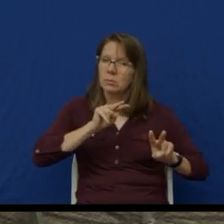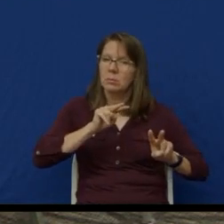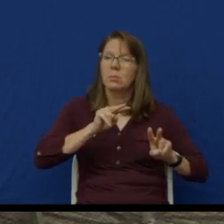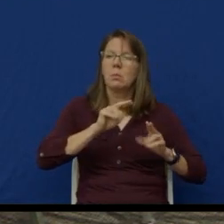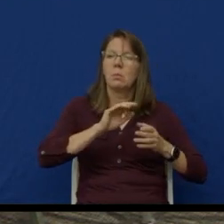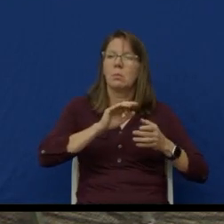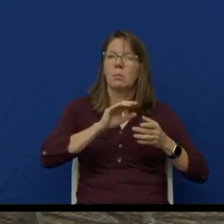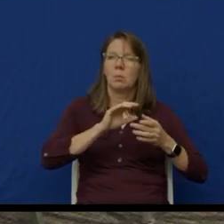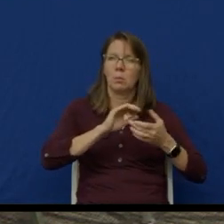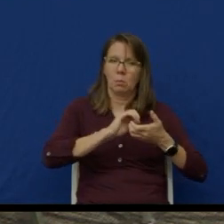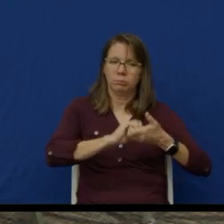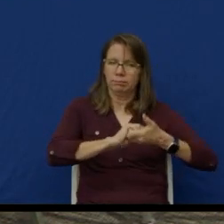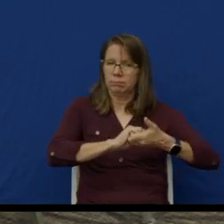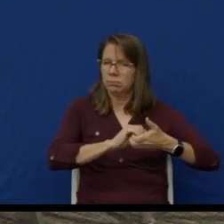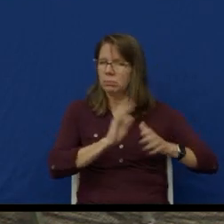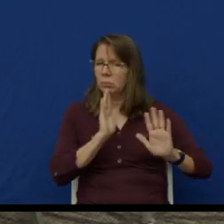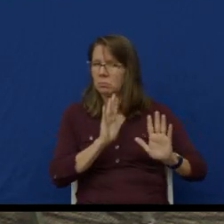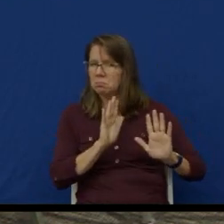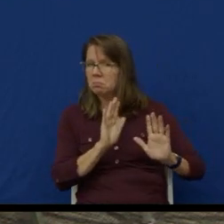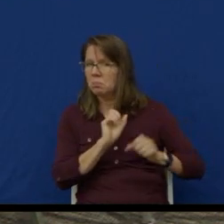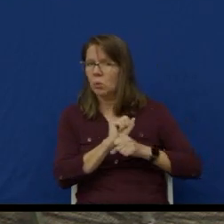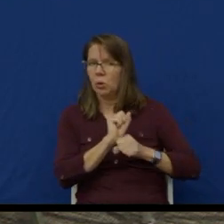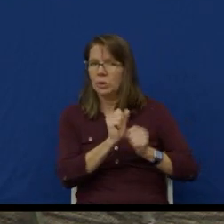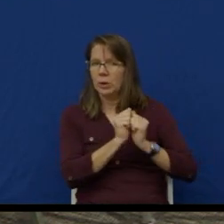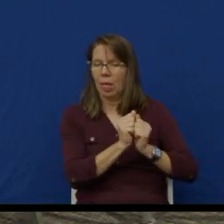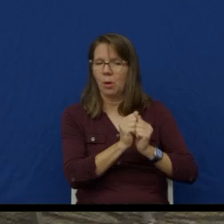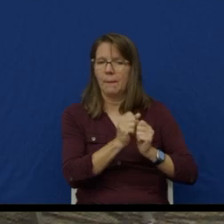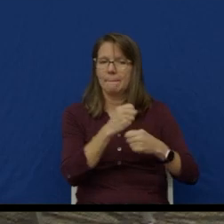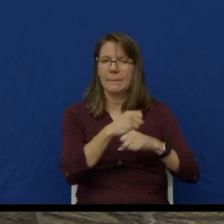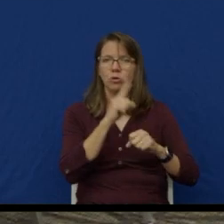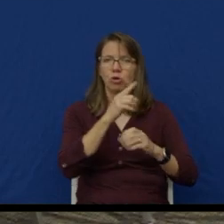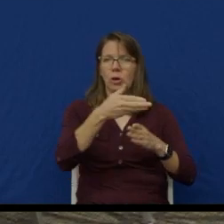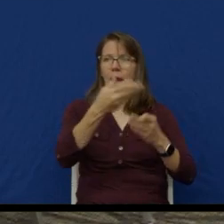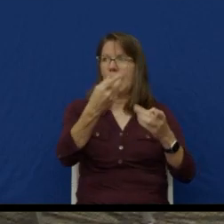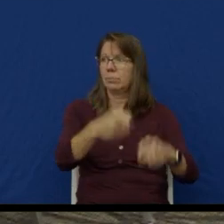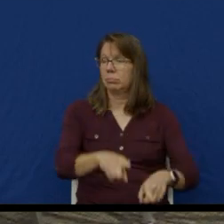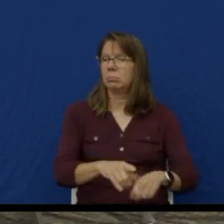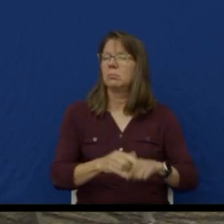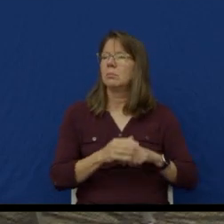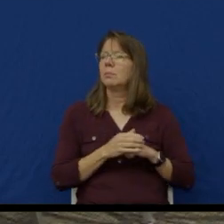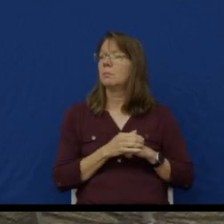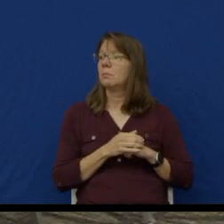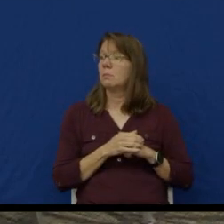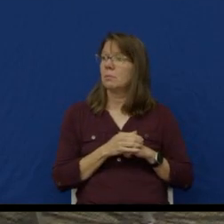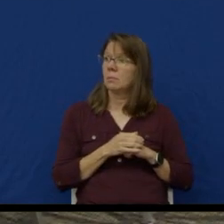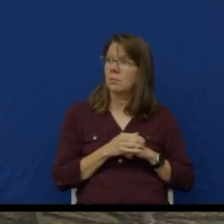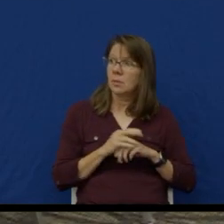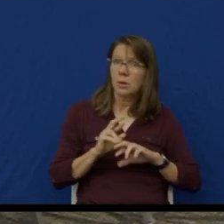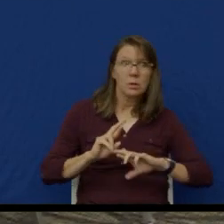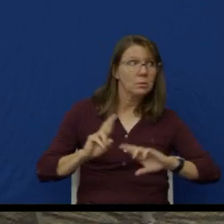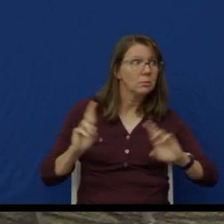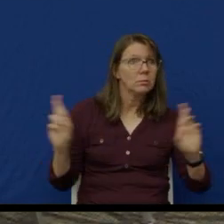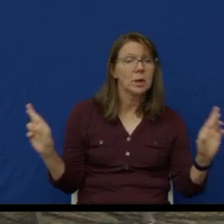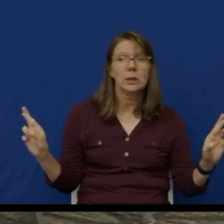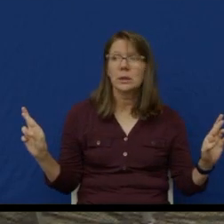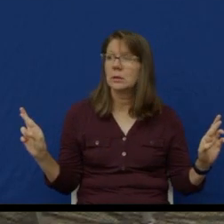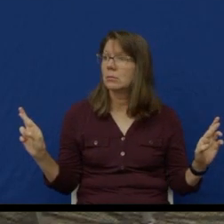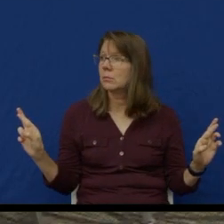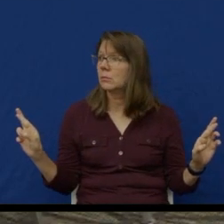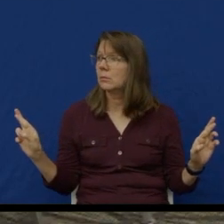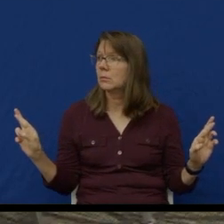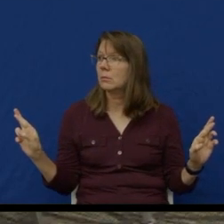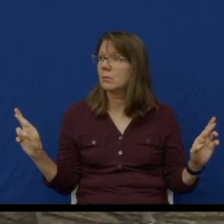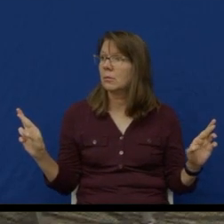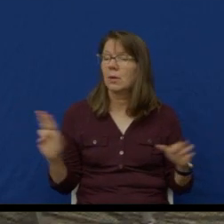collaboration will assure us of that fact. Okay. Are you ready for the question then?